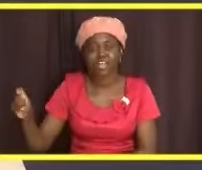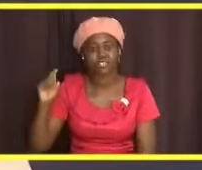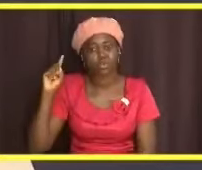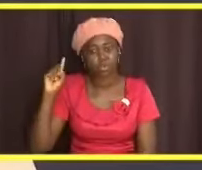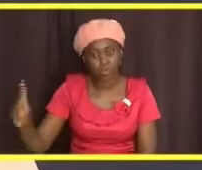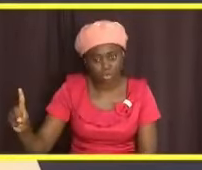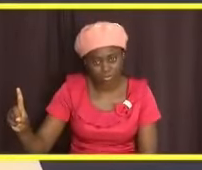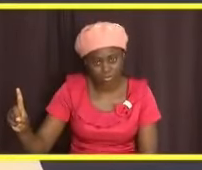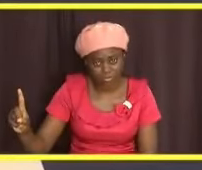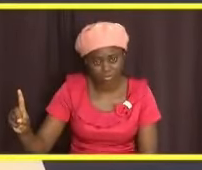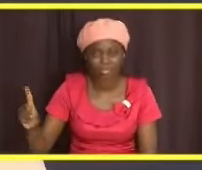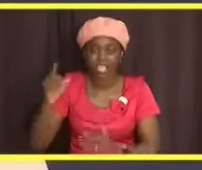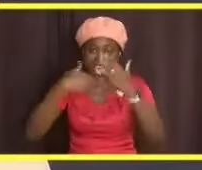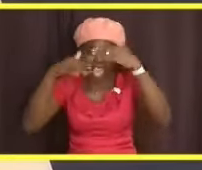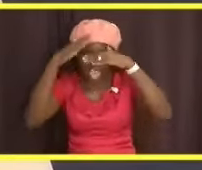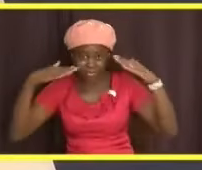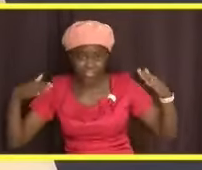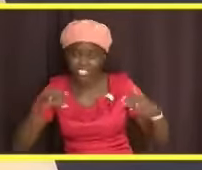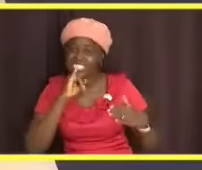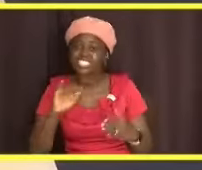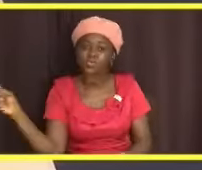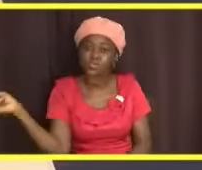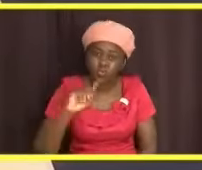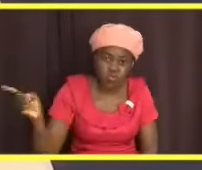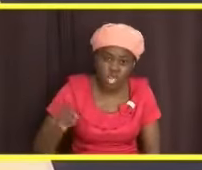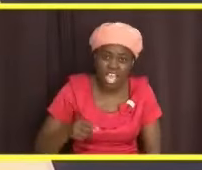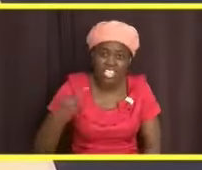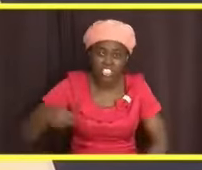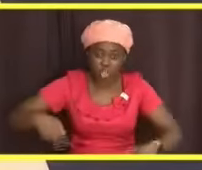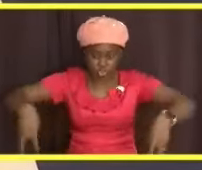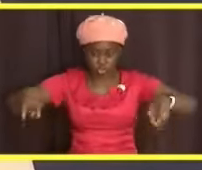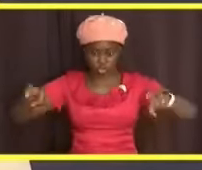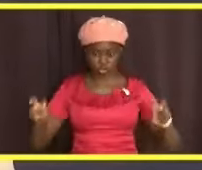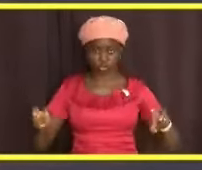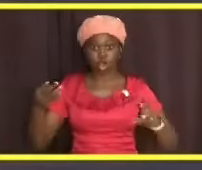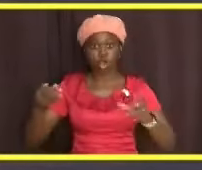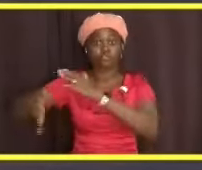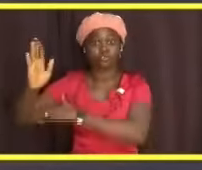Isaiah 66 verse 1, heaven is where the throne of God is.